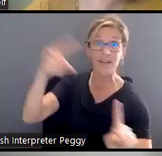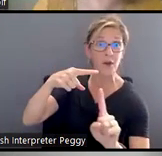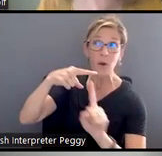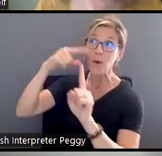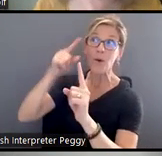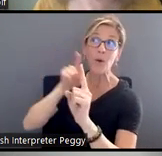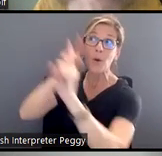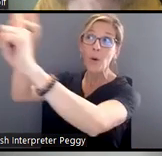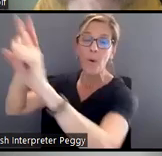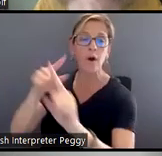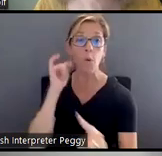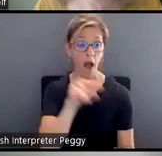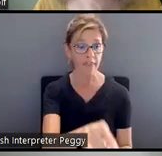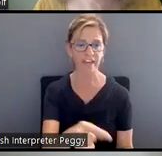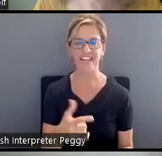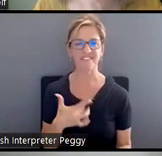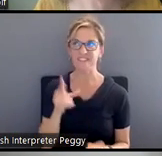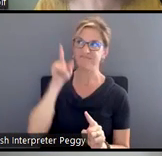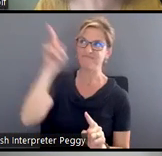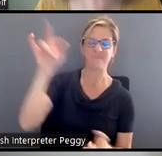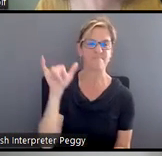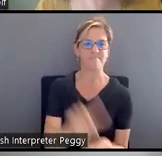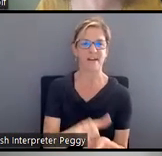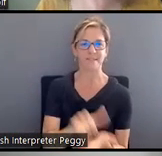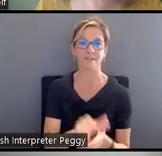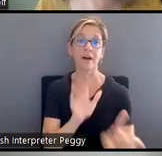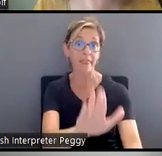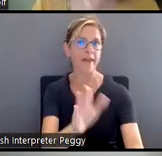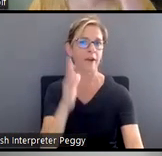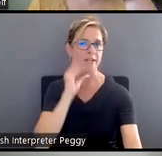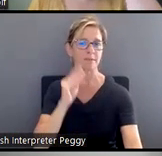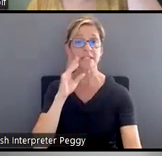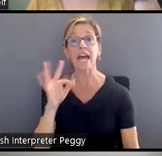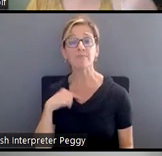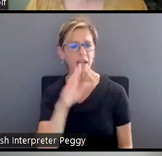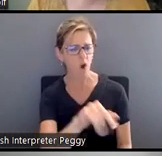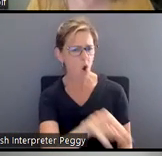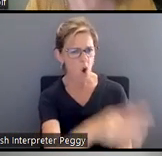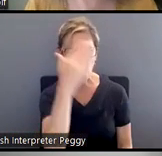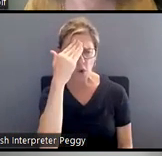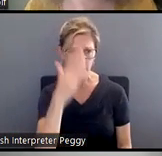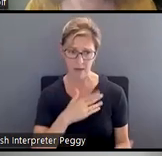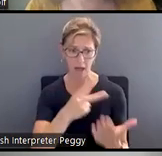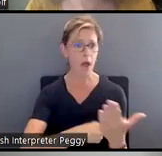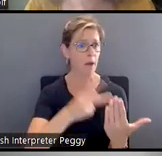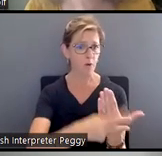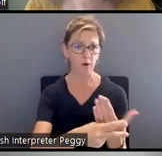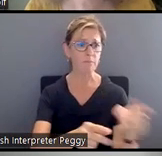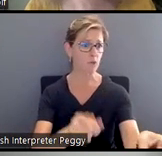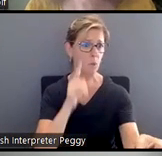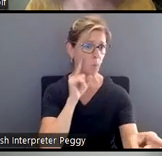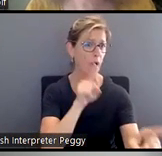end journey is possible. And so if I went to a learner and said, basically, yeah, I have this program that can get you to the top of Mount